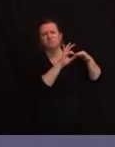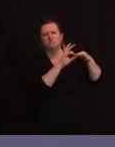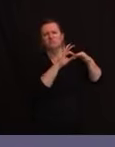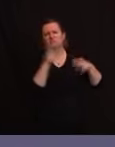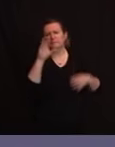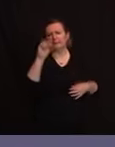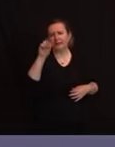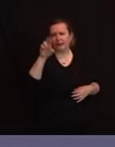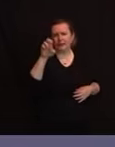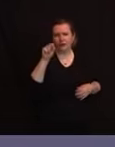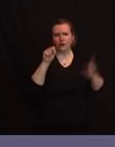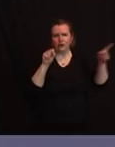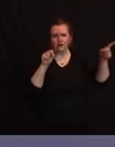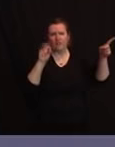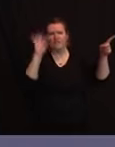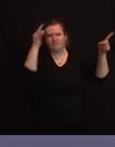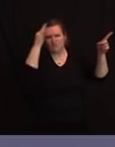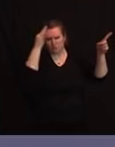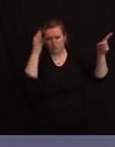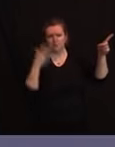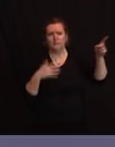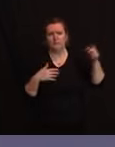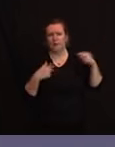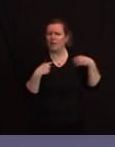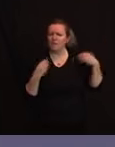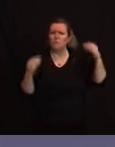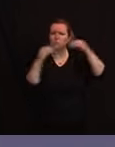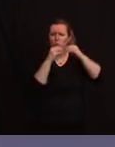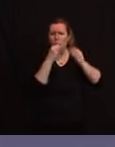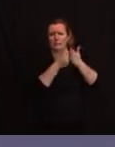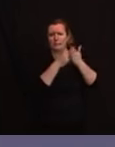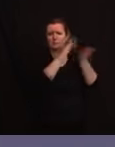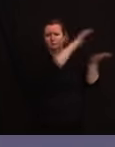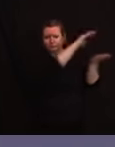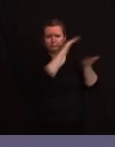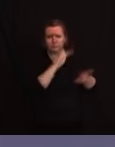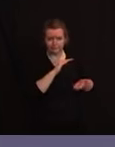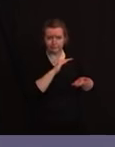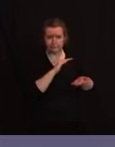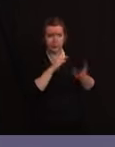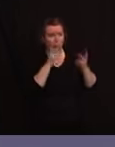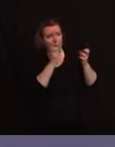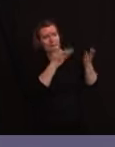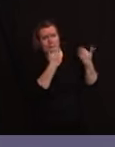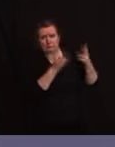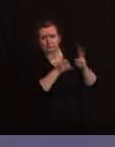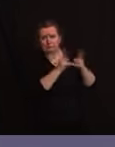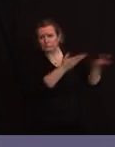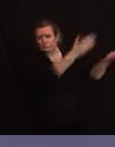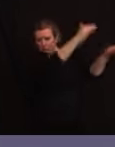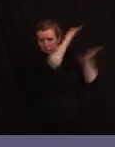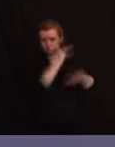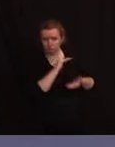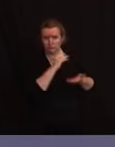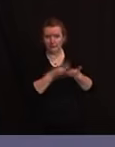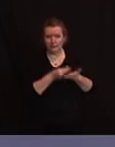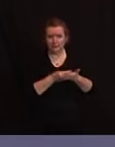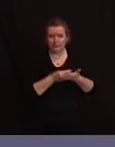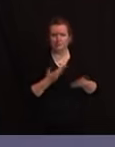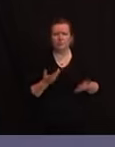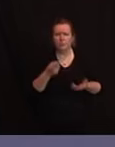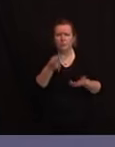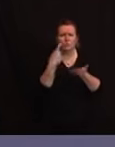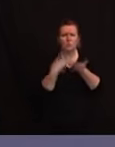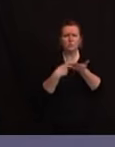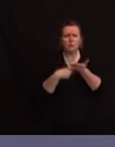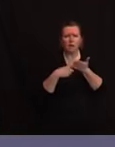chunk of money, and we need to get out that on the street as fast as possible. Last point on jogging and walking, and again, please